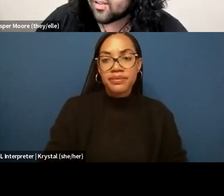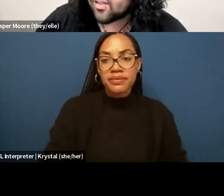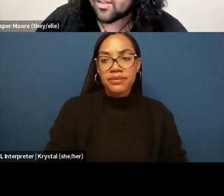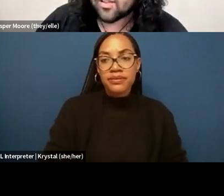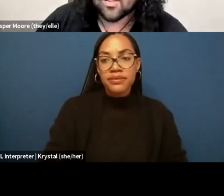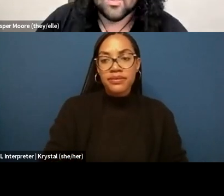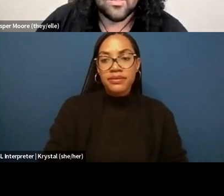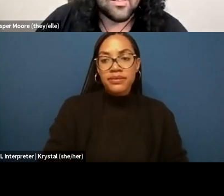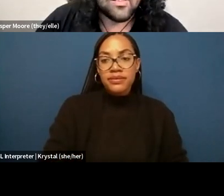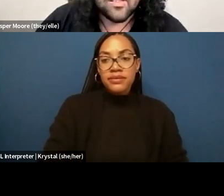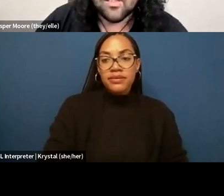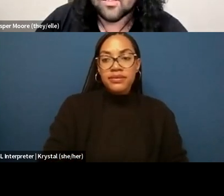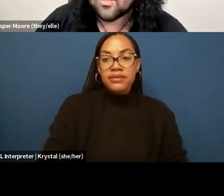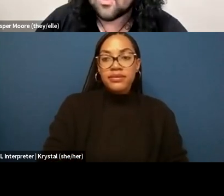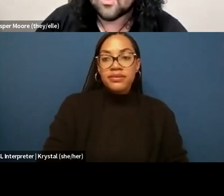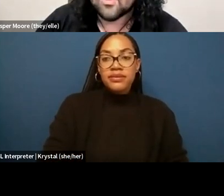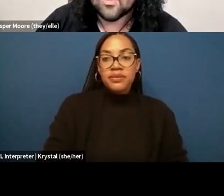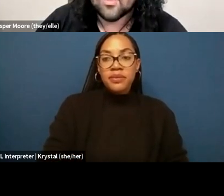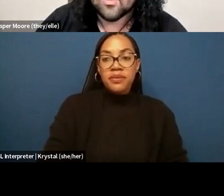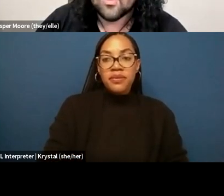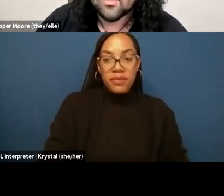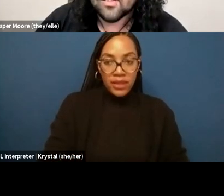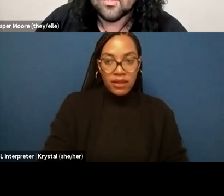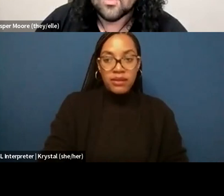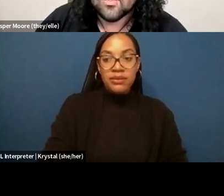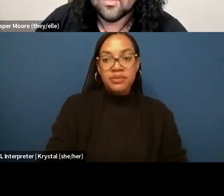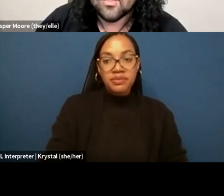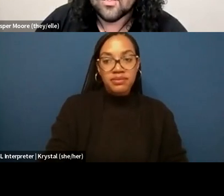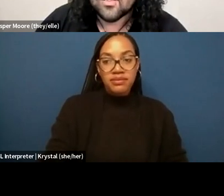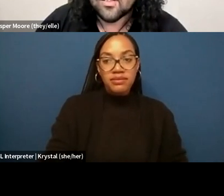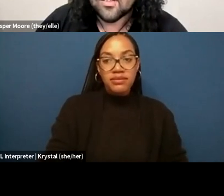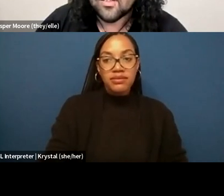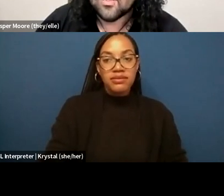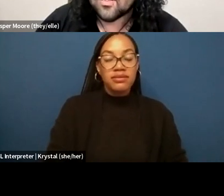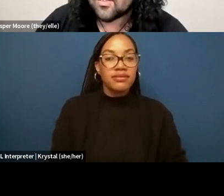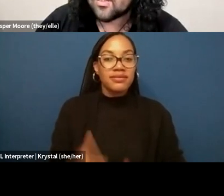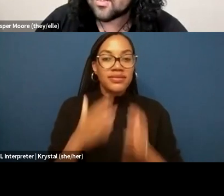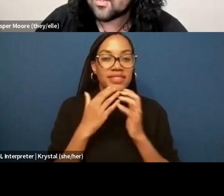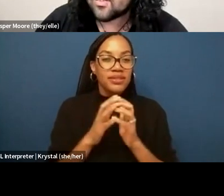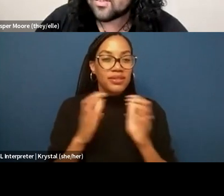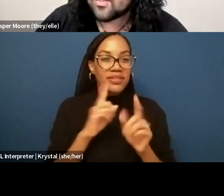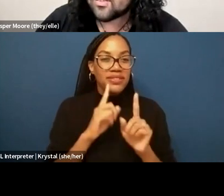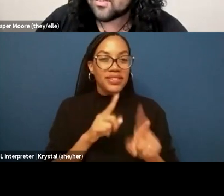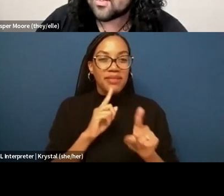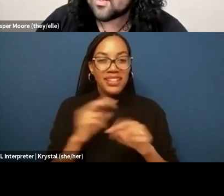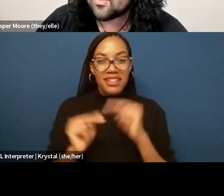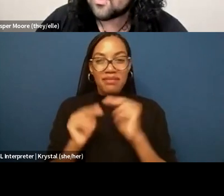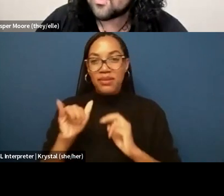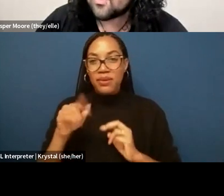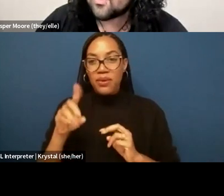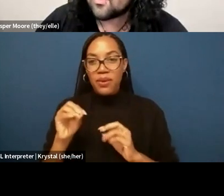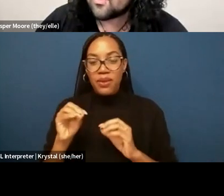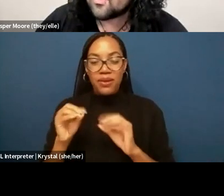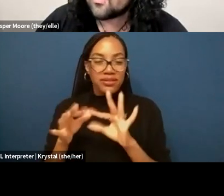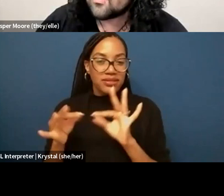And thank you. Thank you both for responding and building with Yolo. With that, we are going to